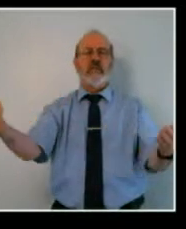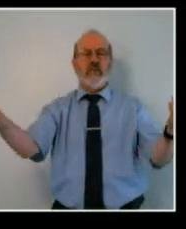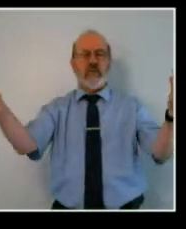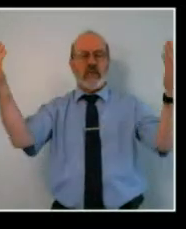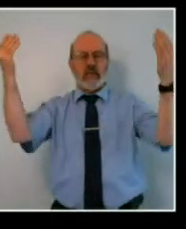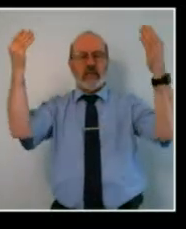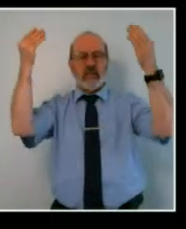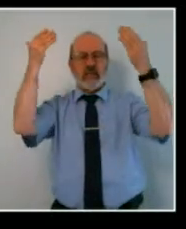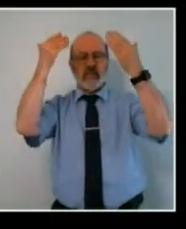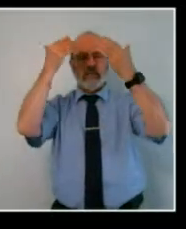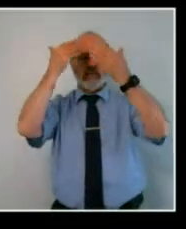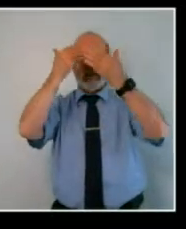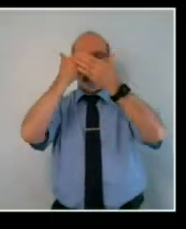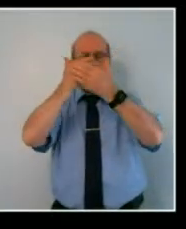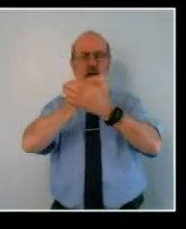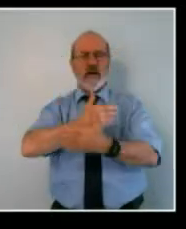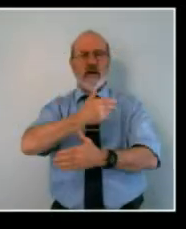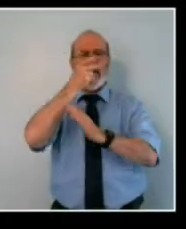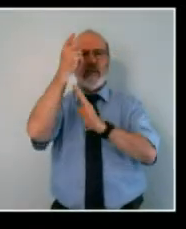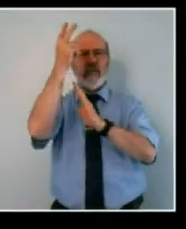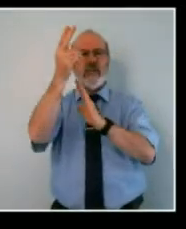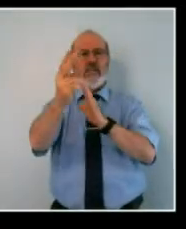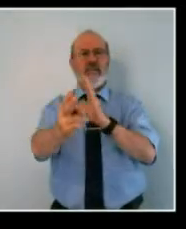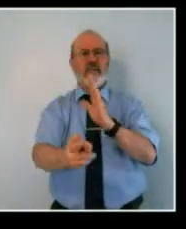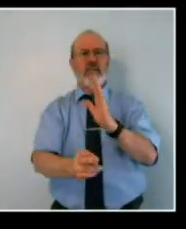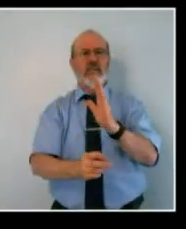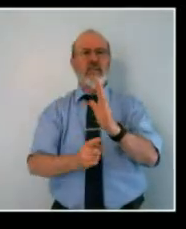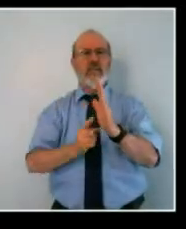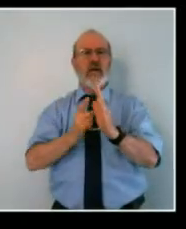Spirit, dark is the